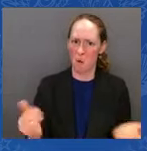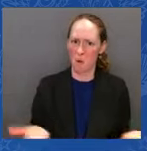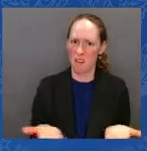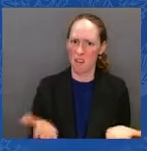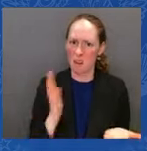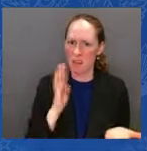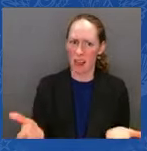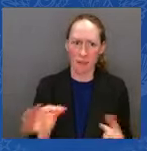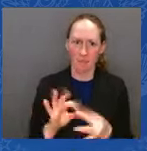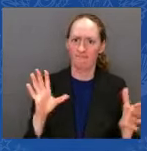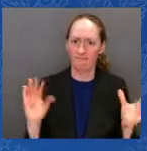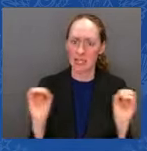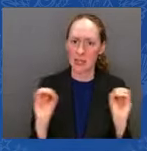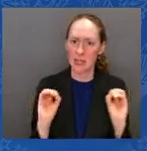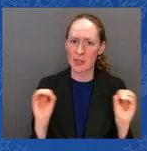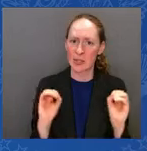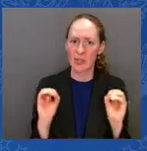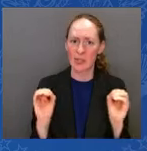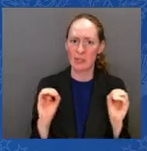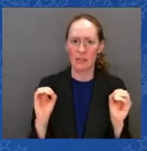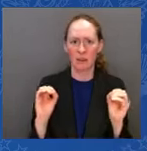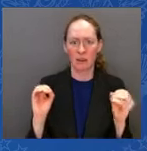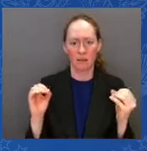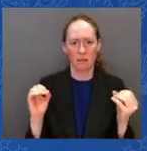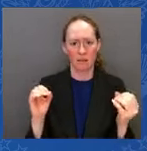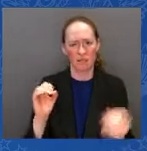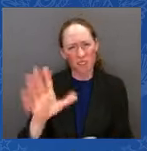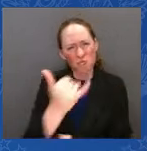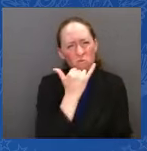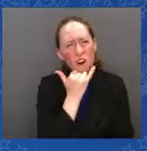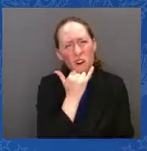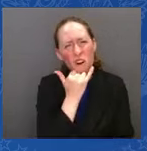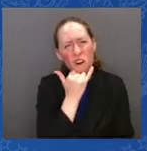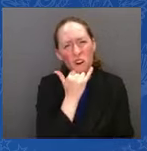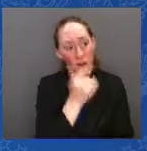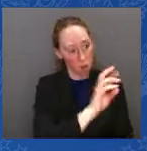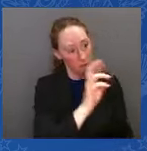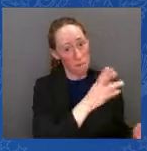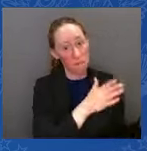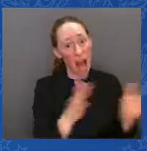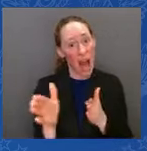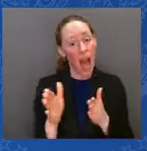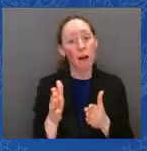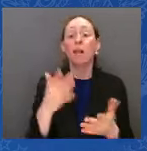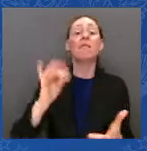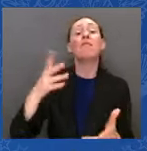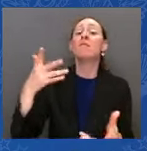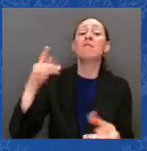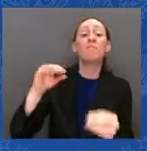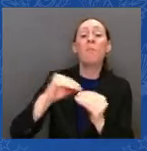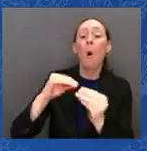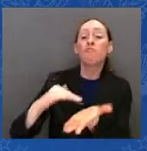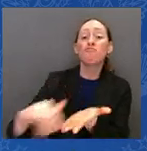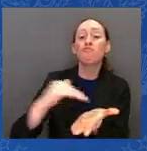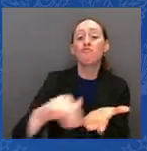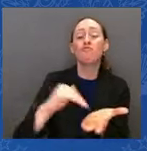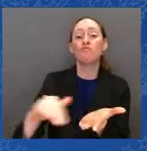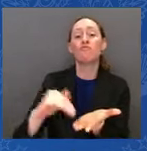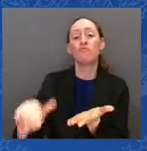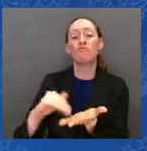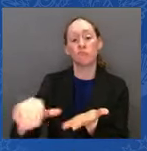not right. The Republican plan would cut federal law enforcement officers, 30,000, including 11,000 FBI